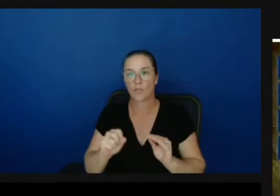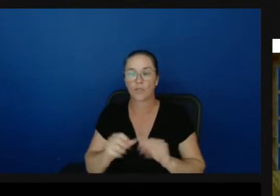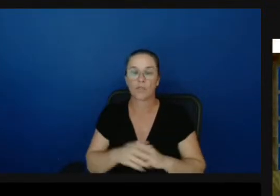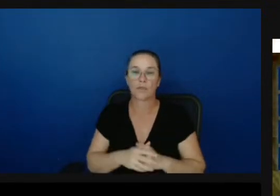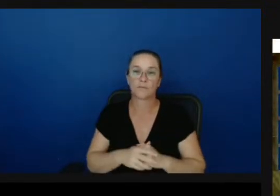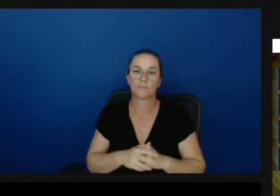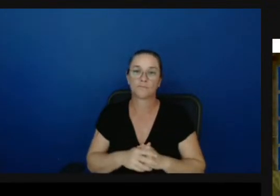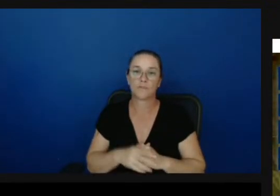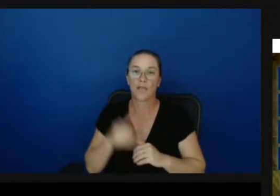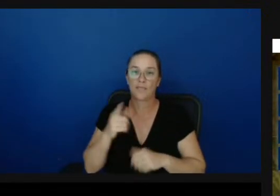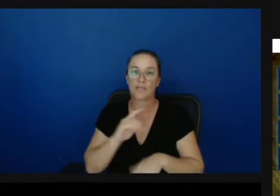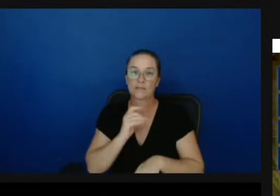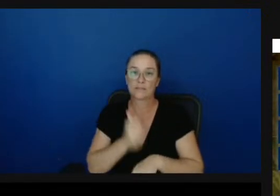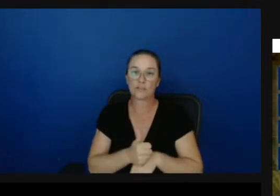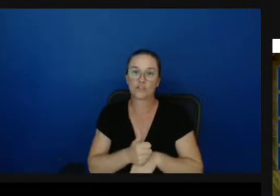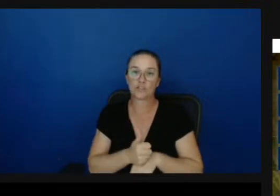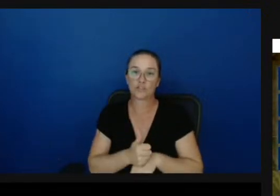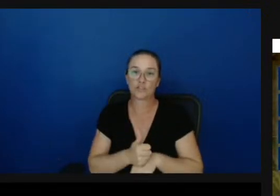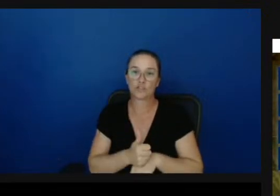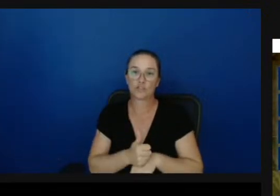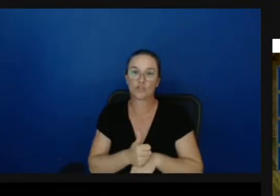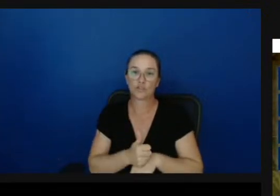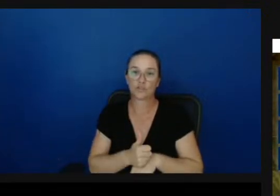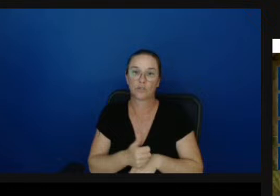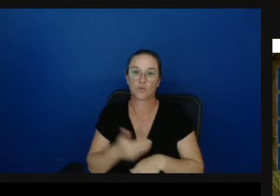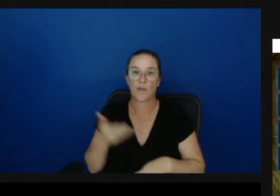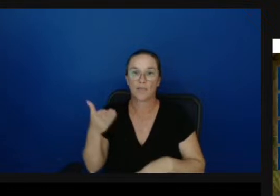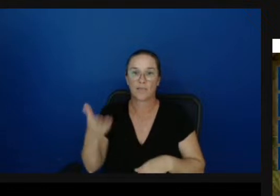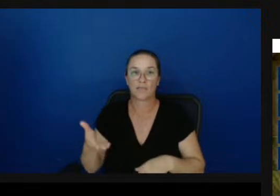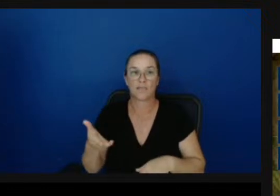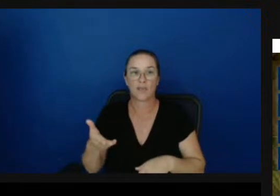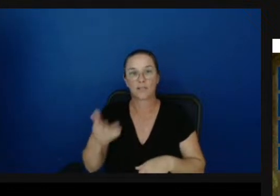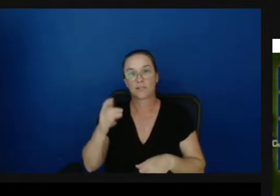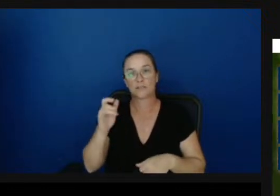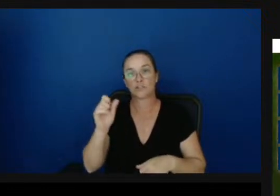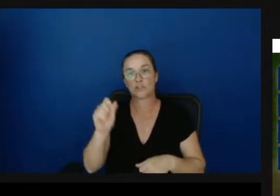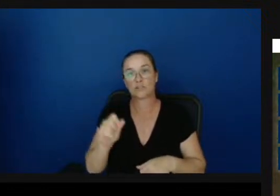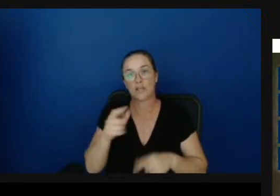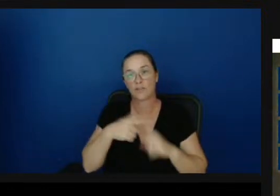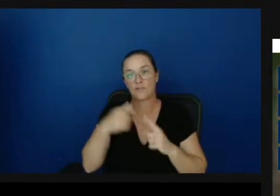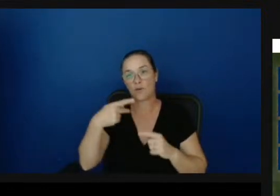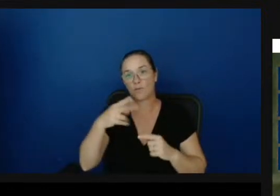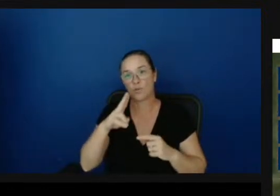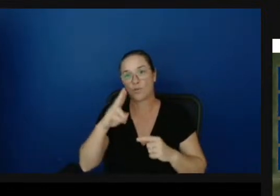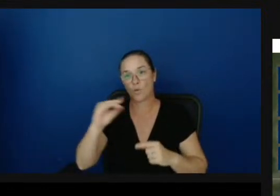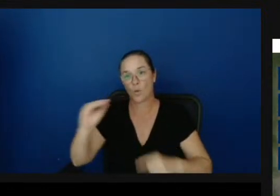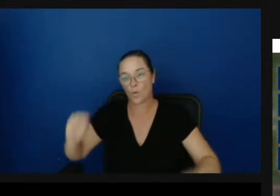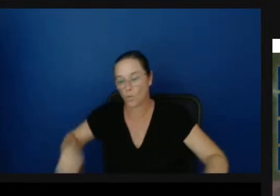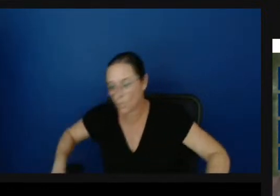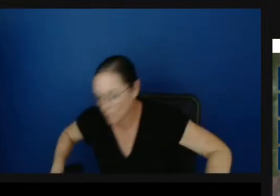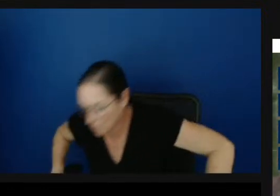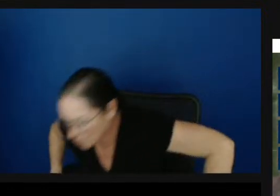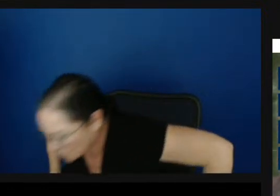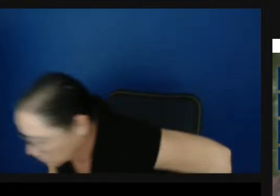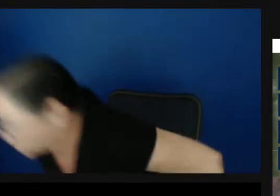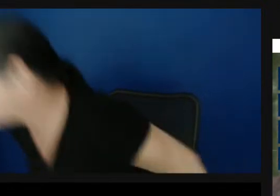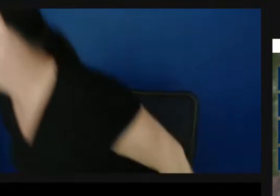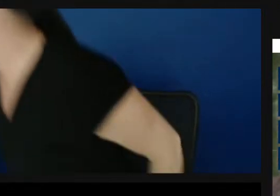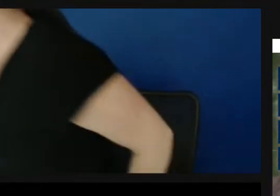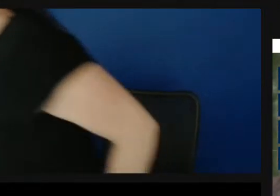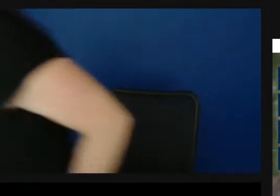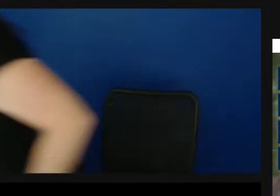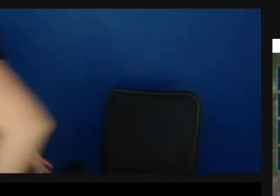is, that was right here, just to the south and east of Pu'o'o. Right, so here's Pu'o'o right